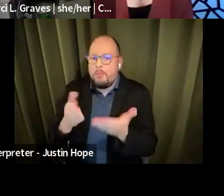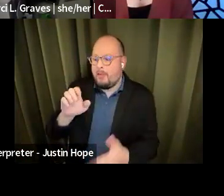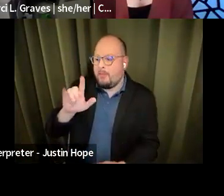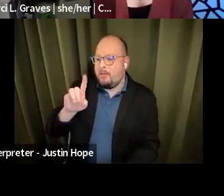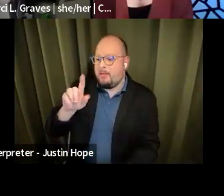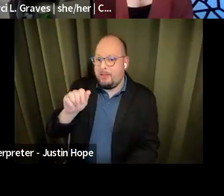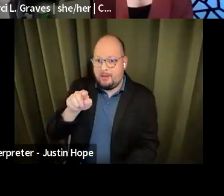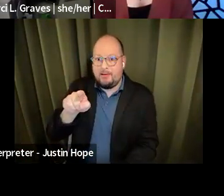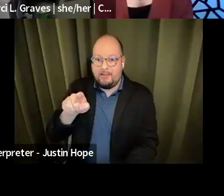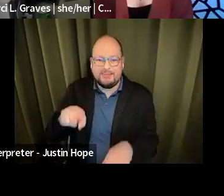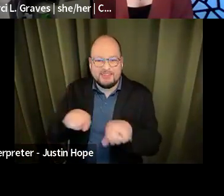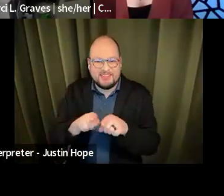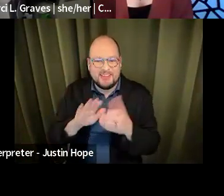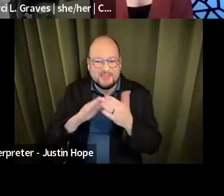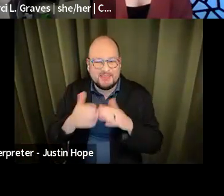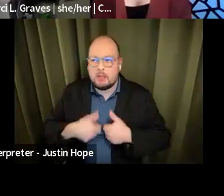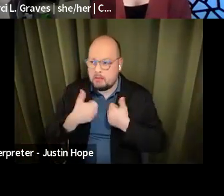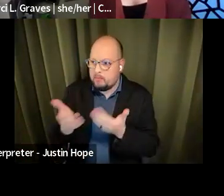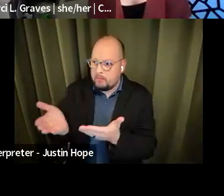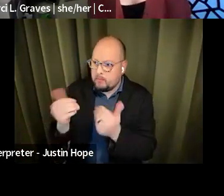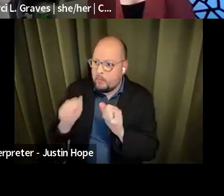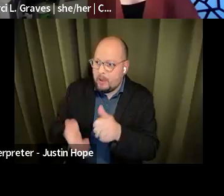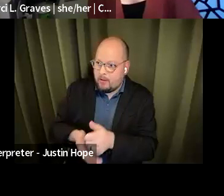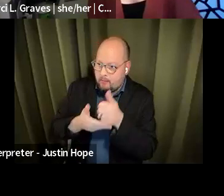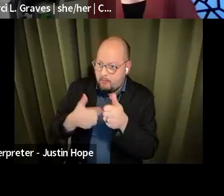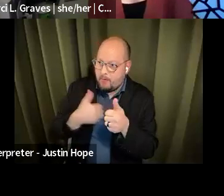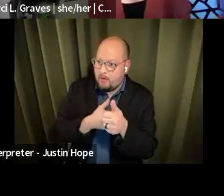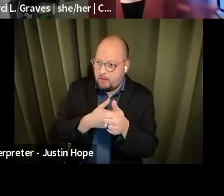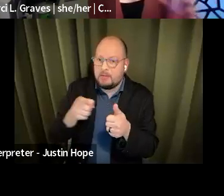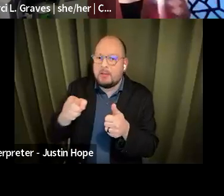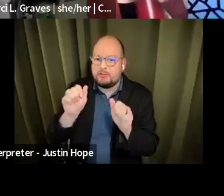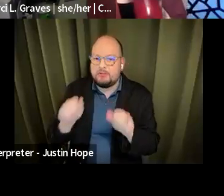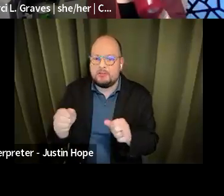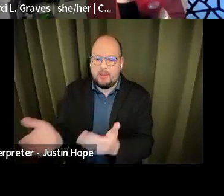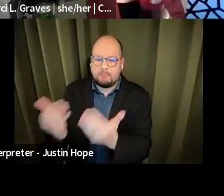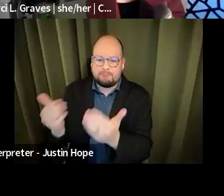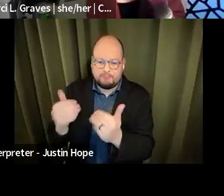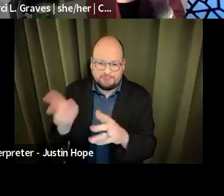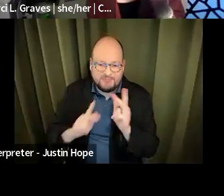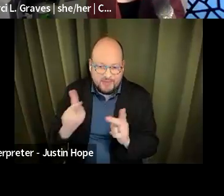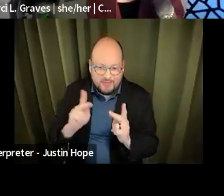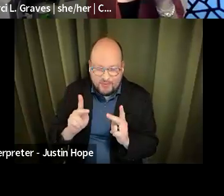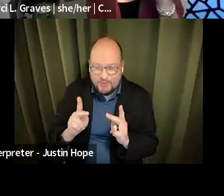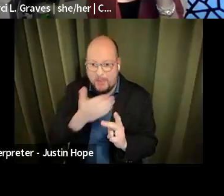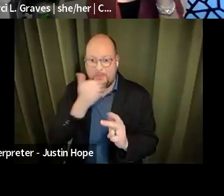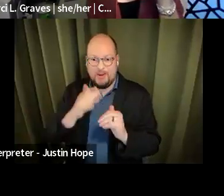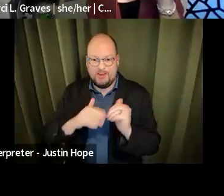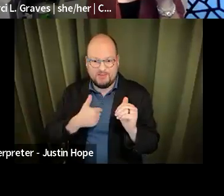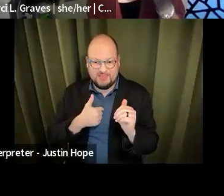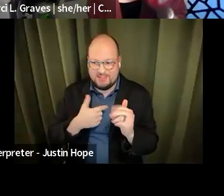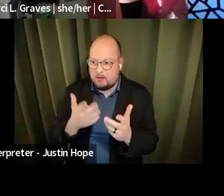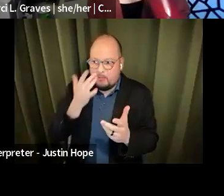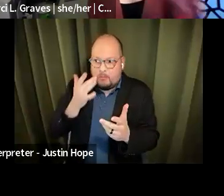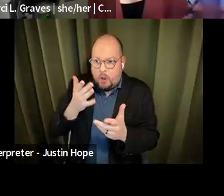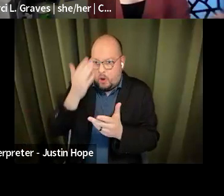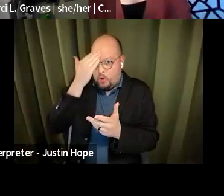can you help us? We're going to have this session. She could actually bring people more than I could to this session because they know her team, and they trust her. So